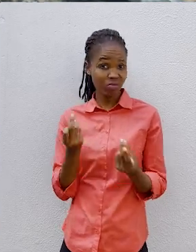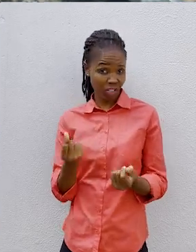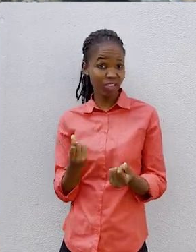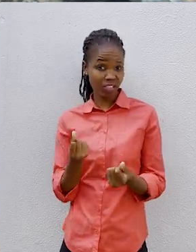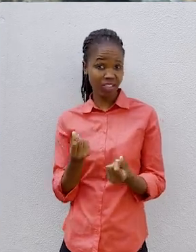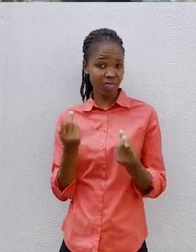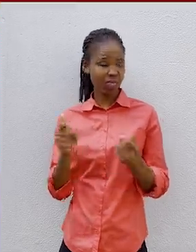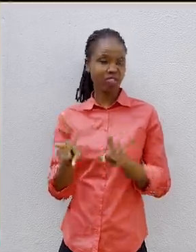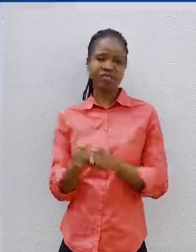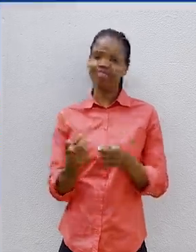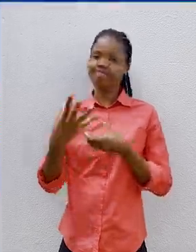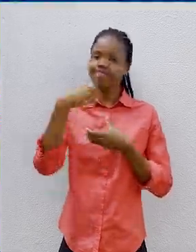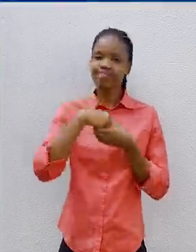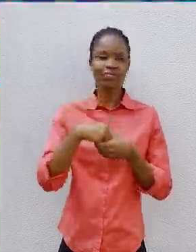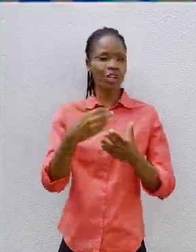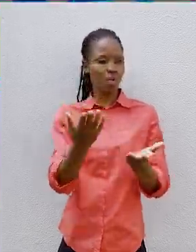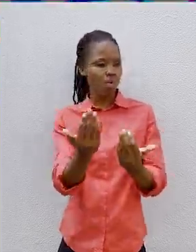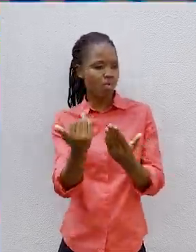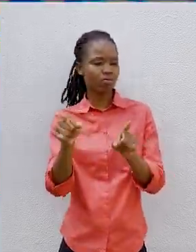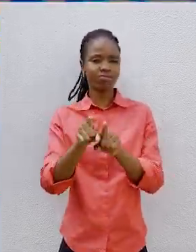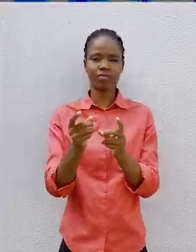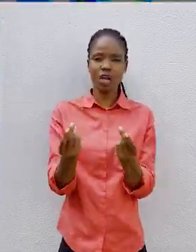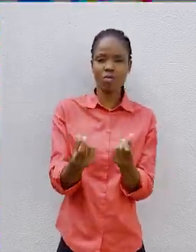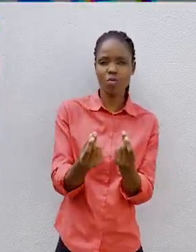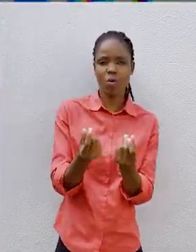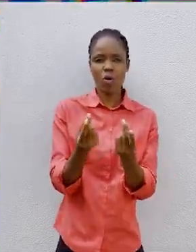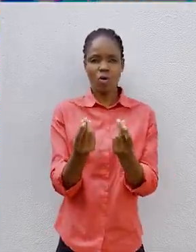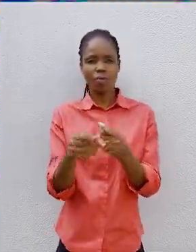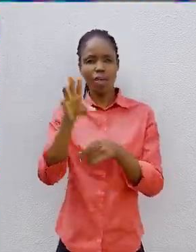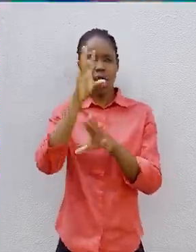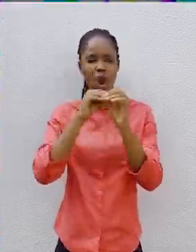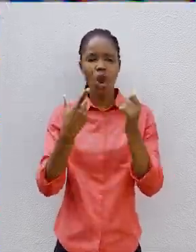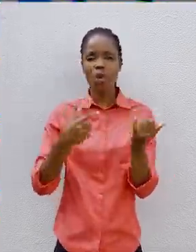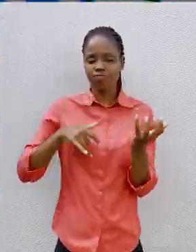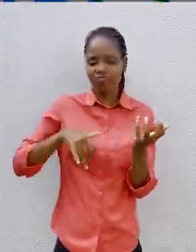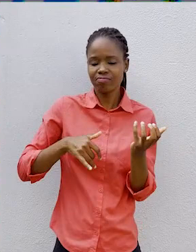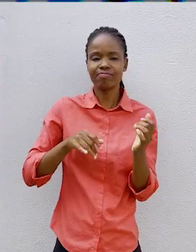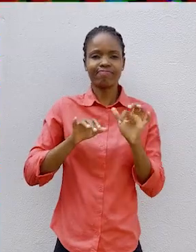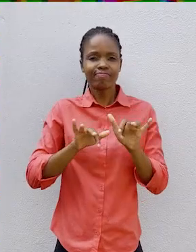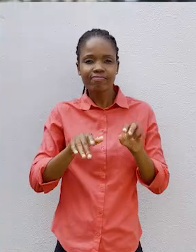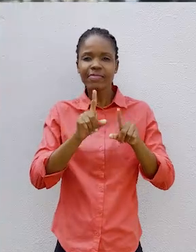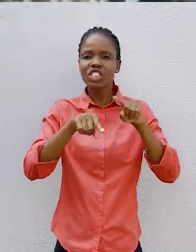music. Just get people more excited about like learning an instrument,